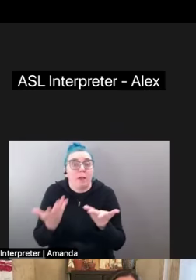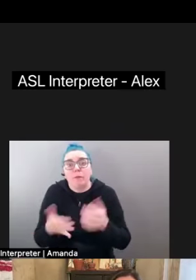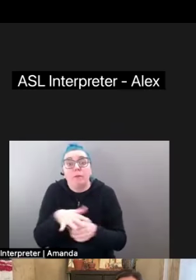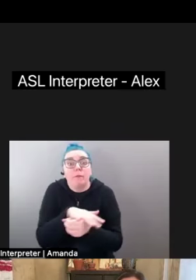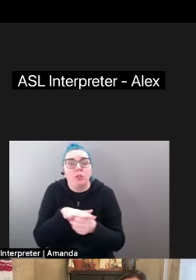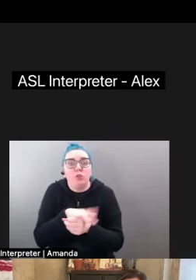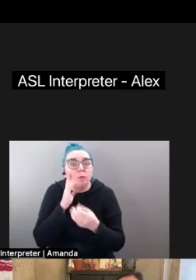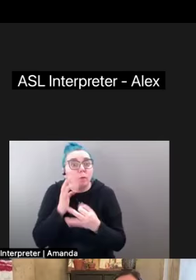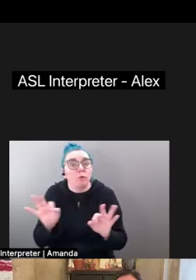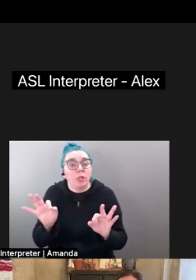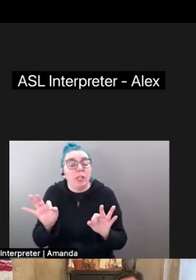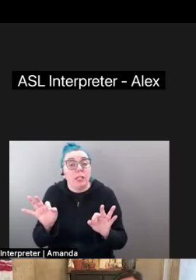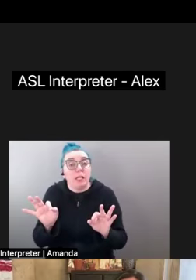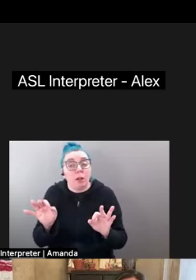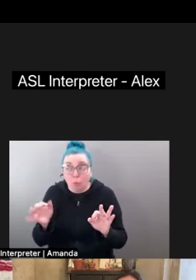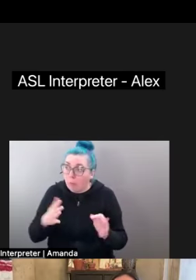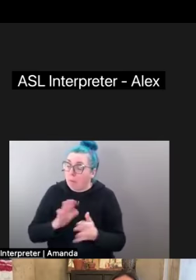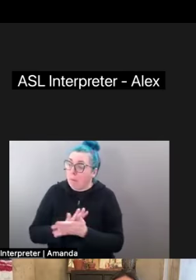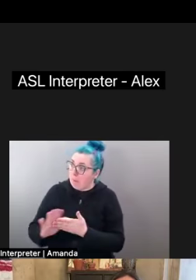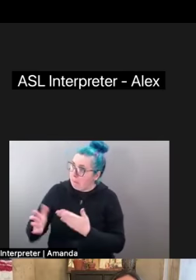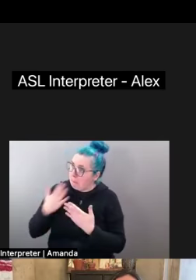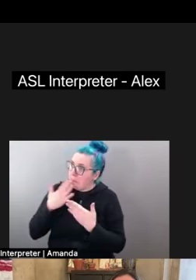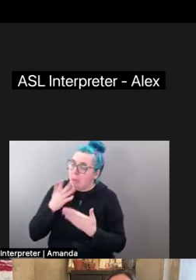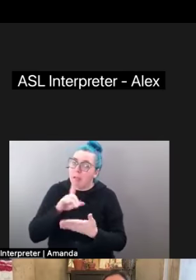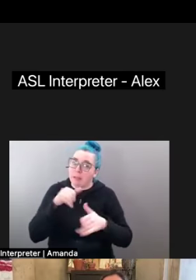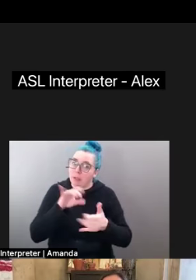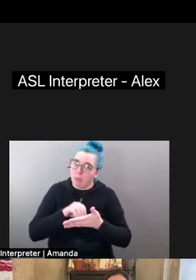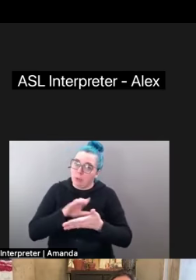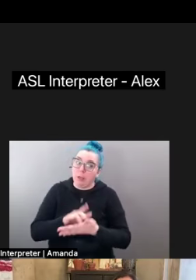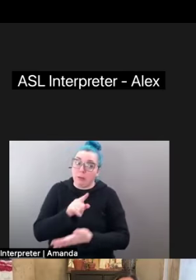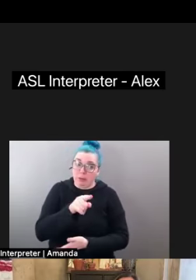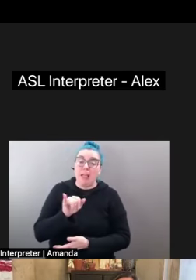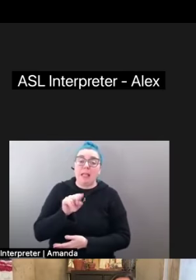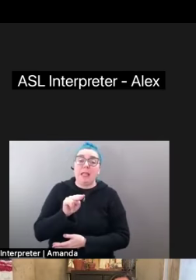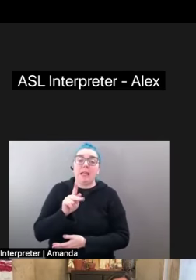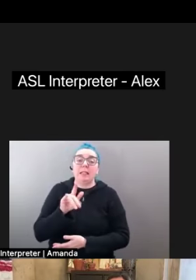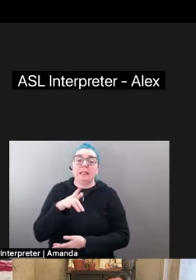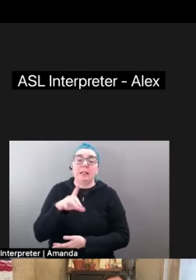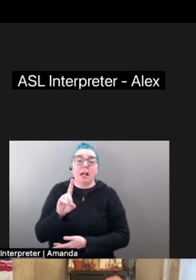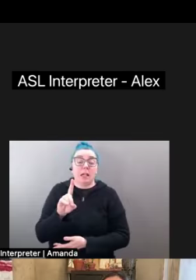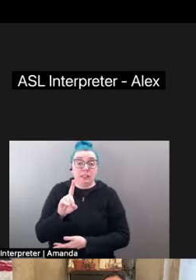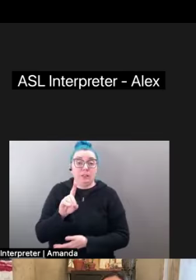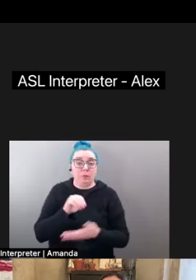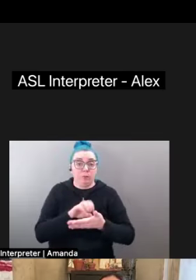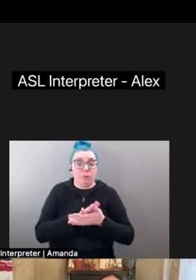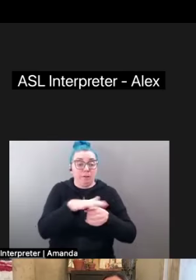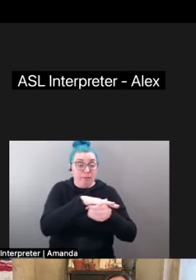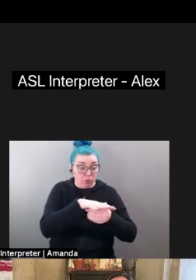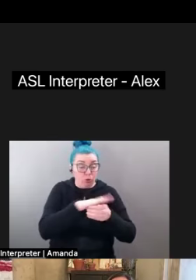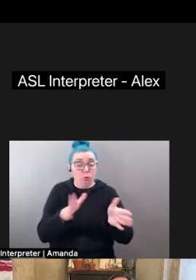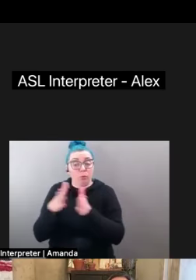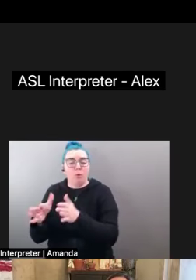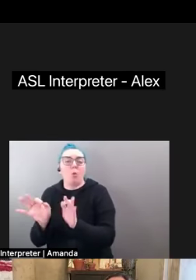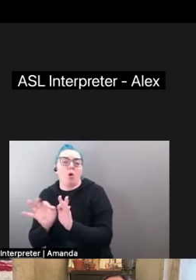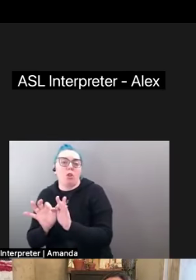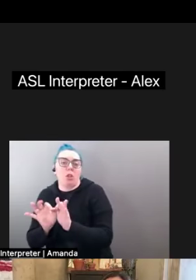put down the value of that in your in-kind section. It doesn't factor into the budget, but it does also show where some